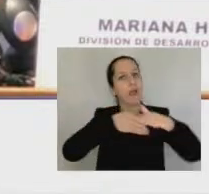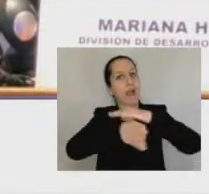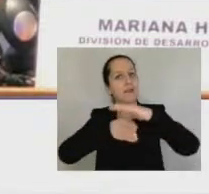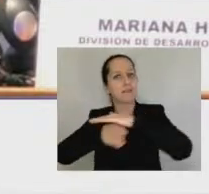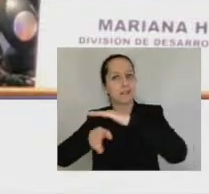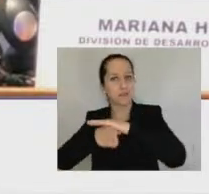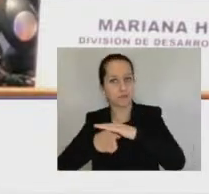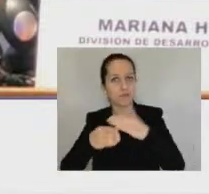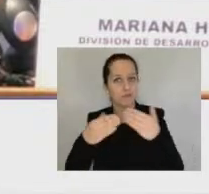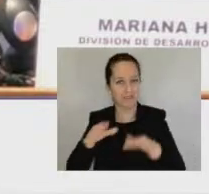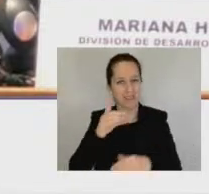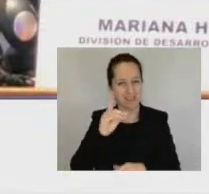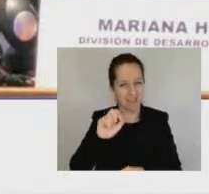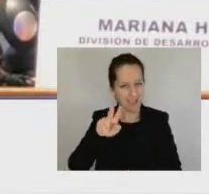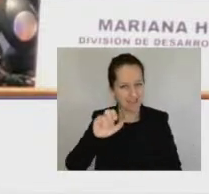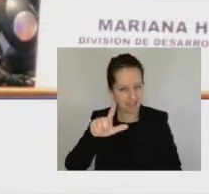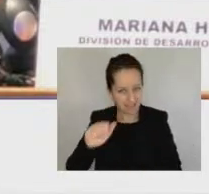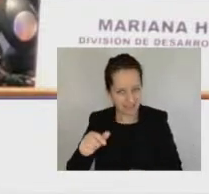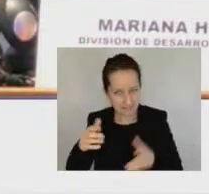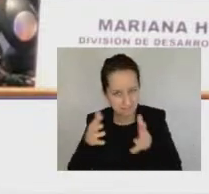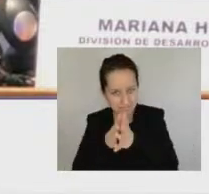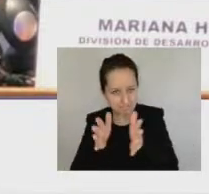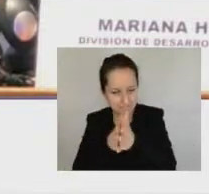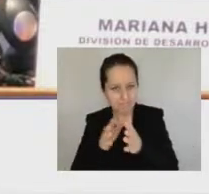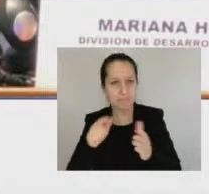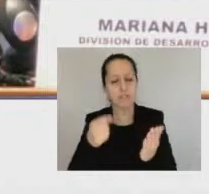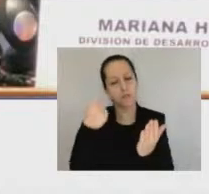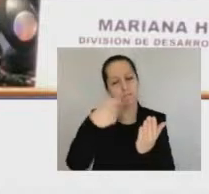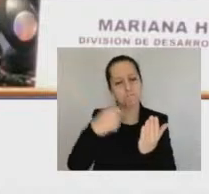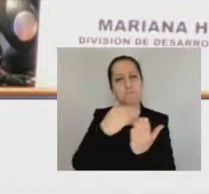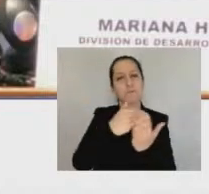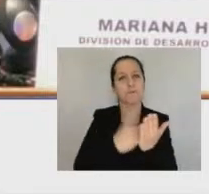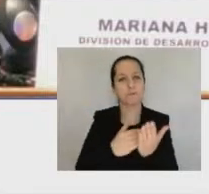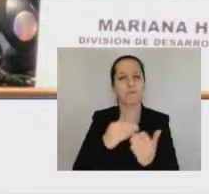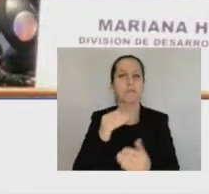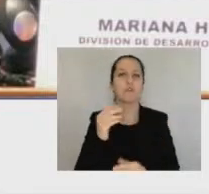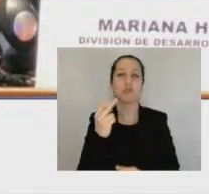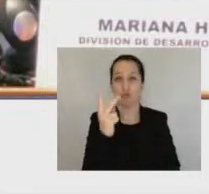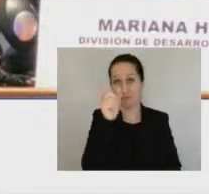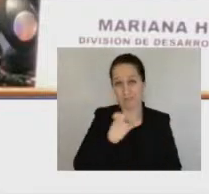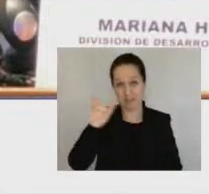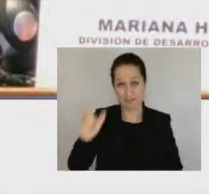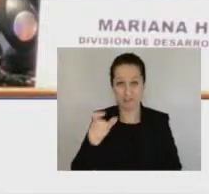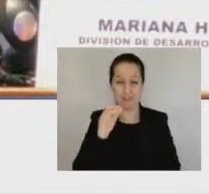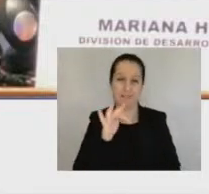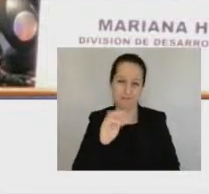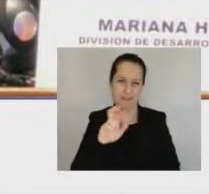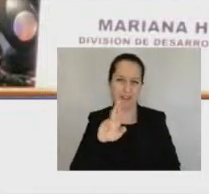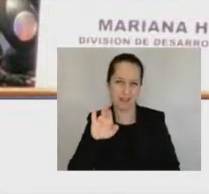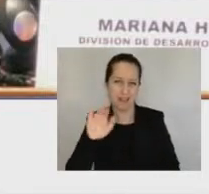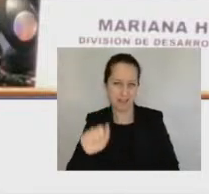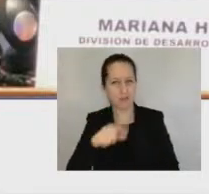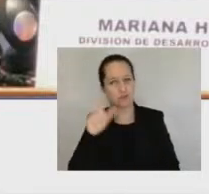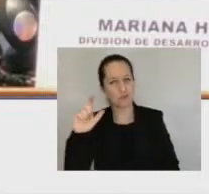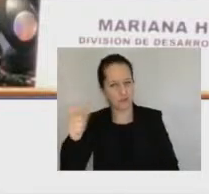inequality for access, Daniel already said that this is an index that was proposed by Ferreira Guignon.